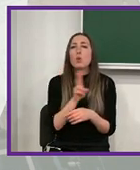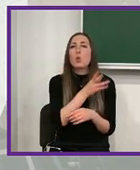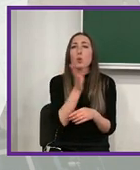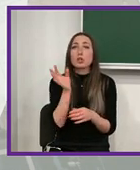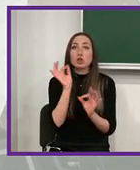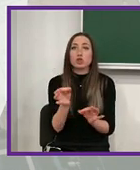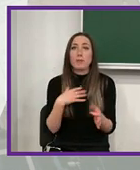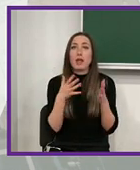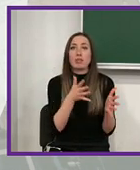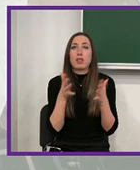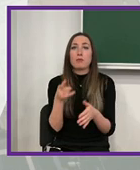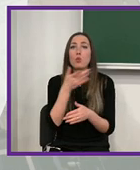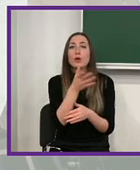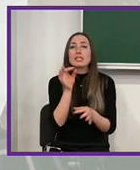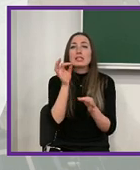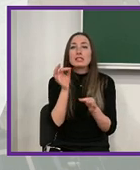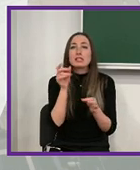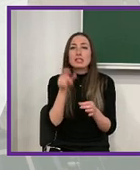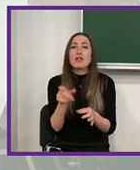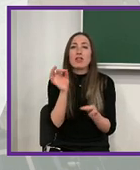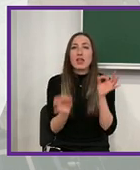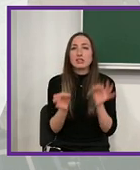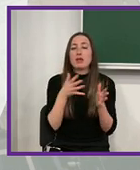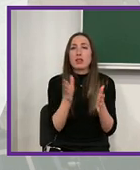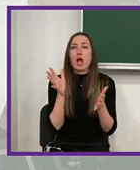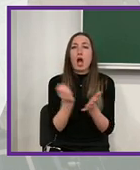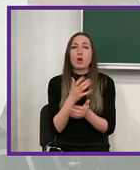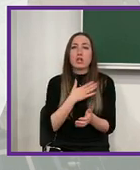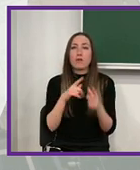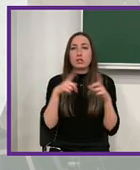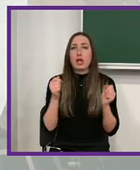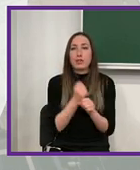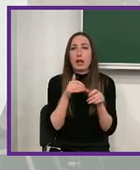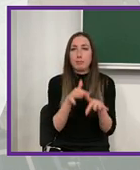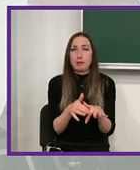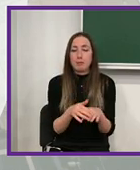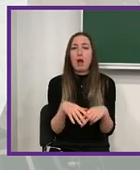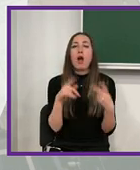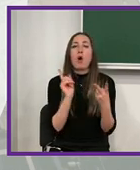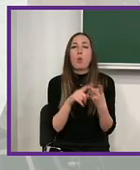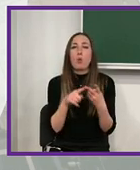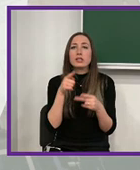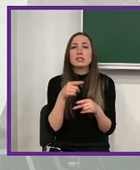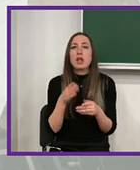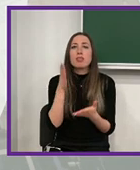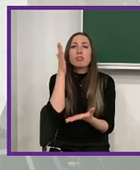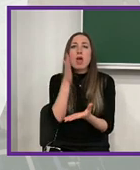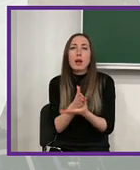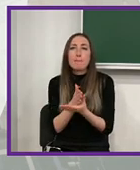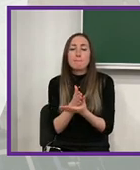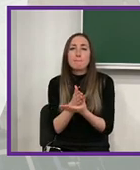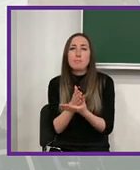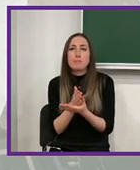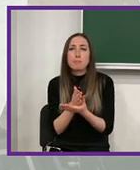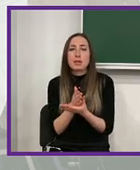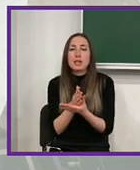are affecting through operations. Then you have credible proxies. And those, I mean, there are some situations when you won't be